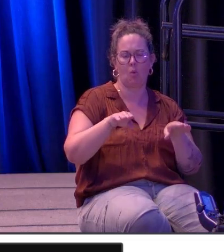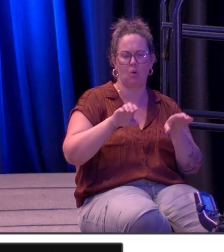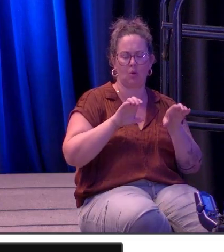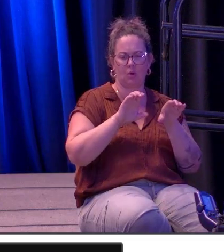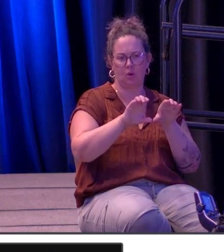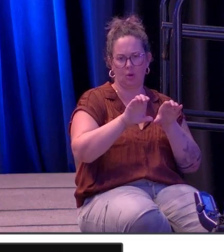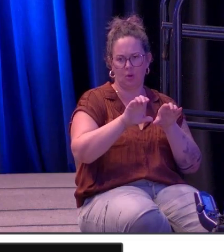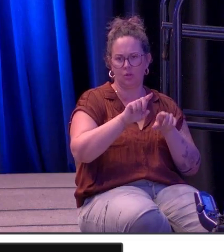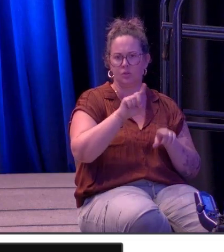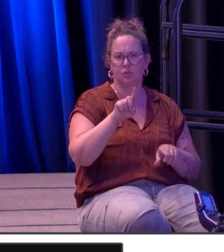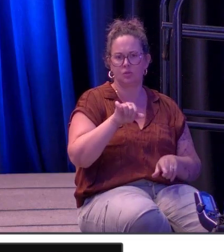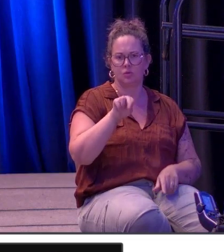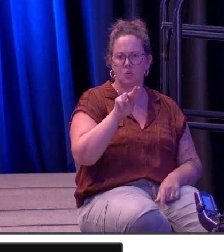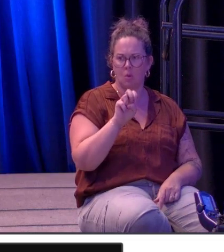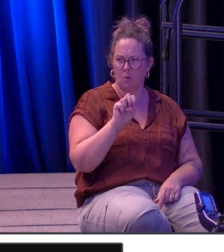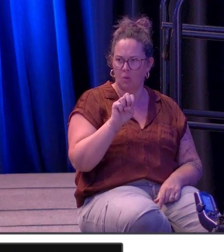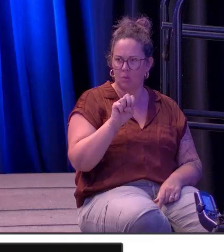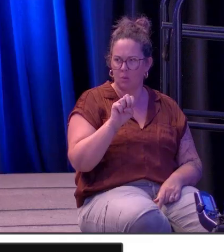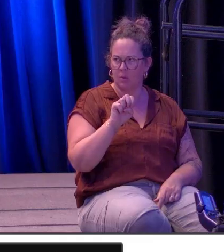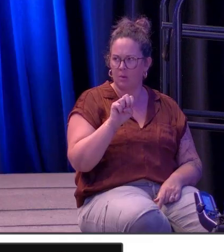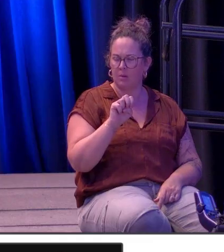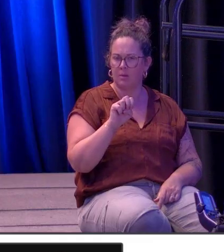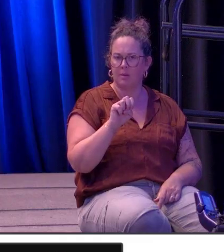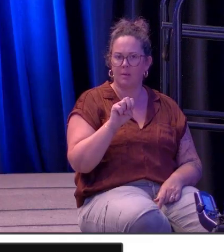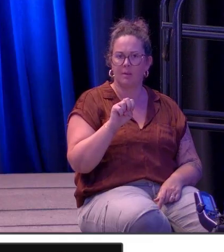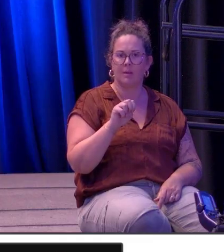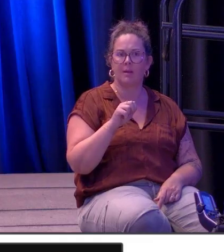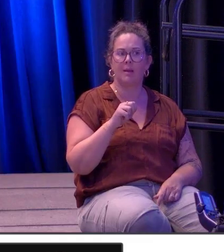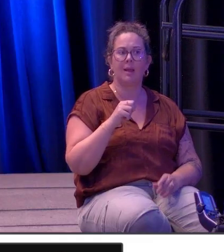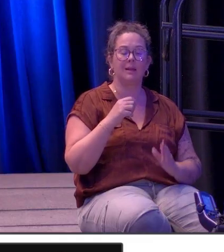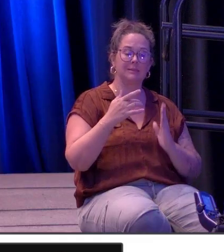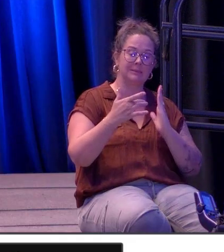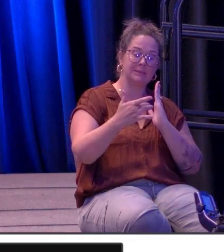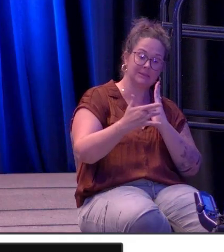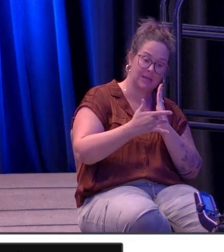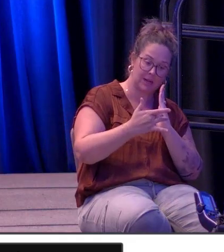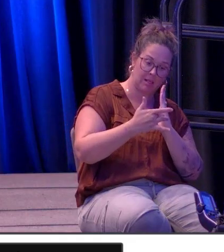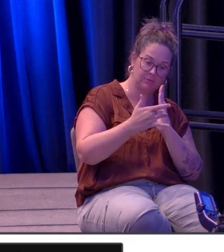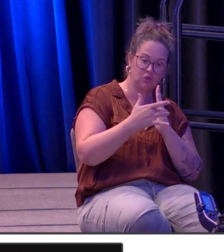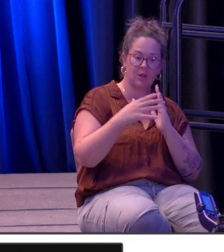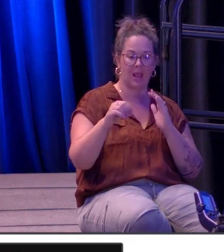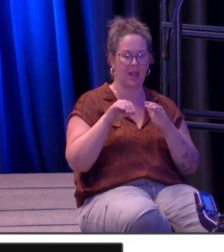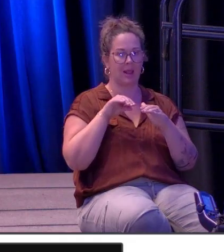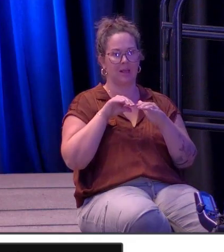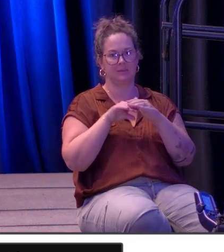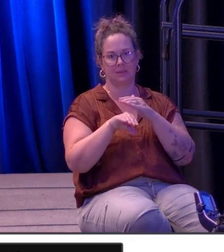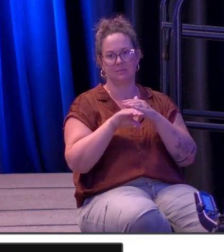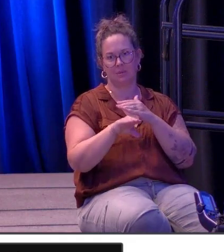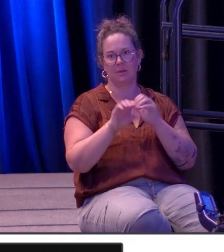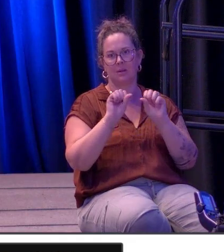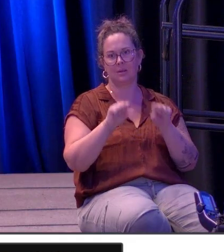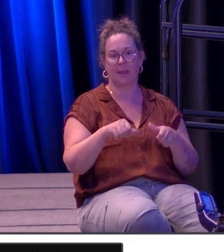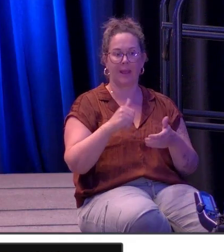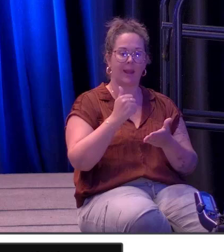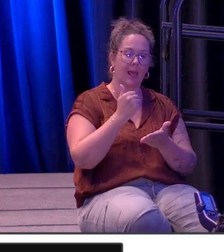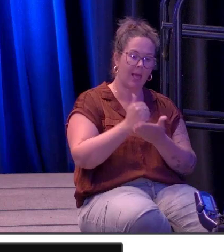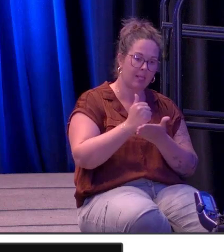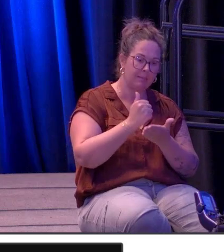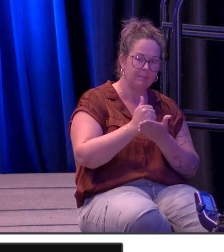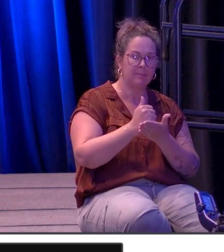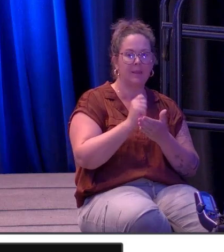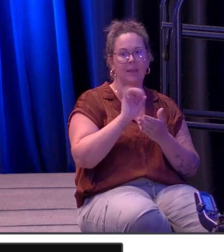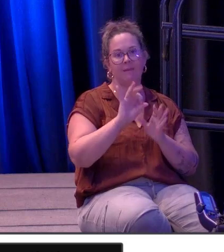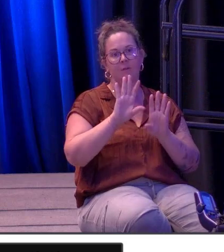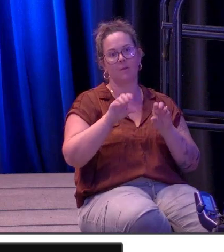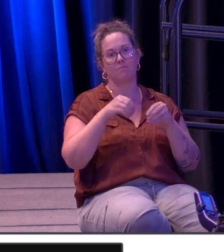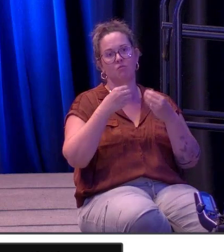accessibility, especially technology accessibility, could go a large way with either images or captions